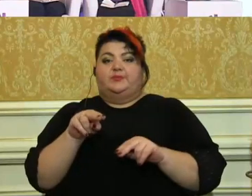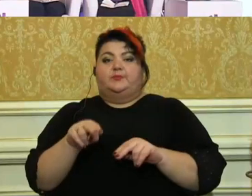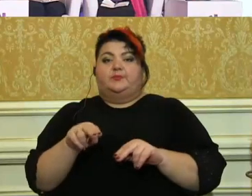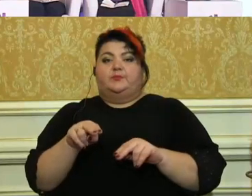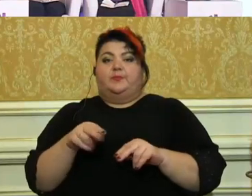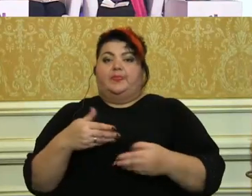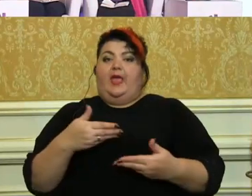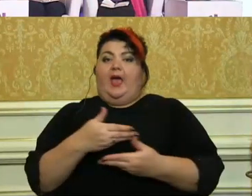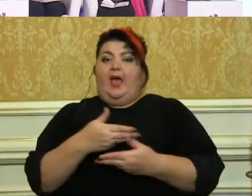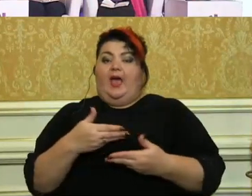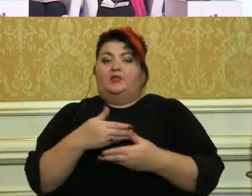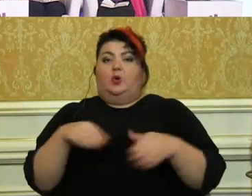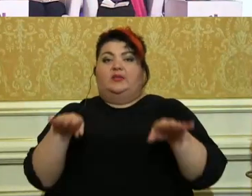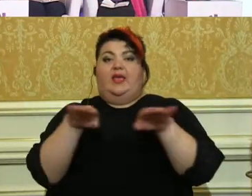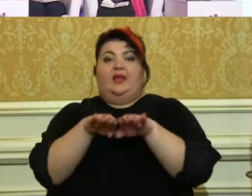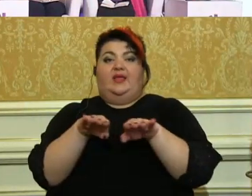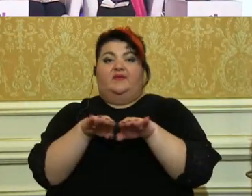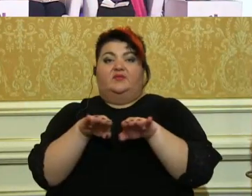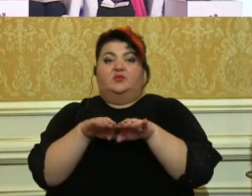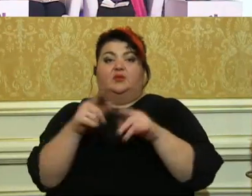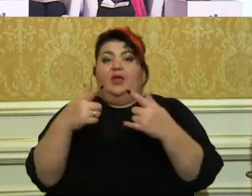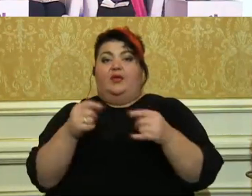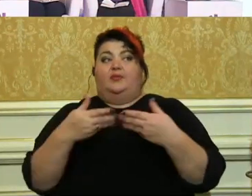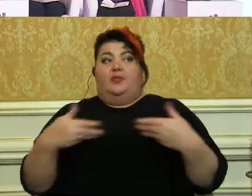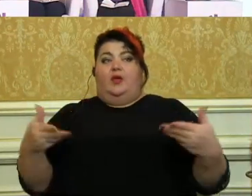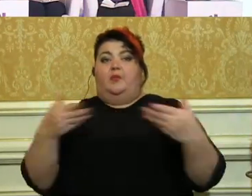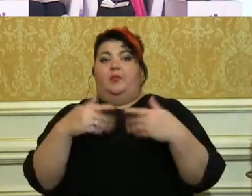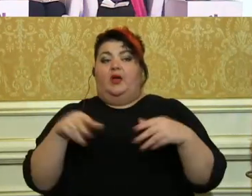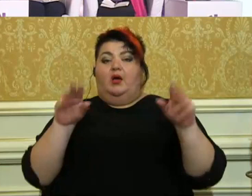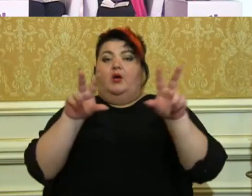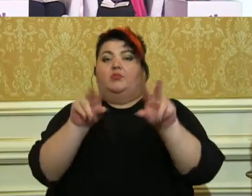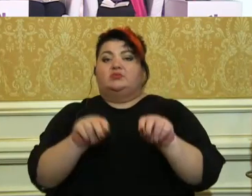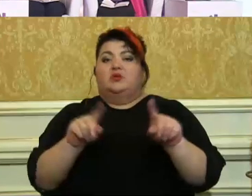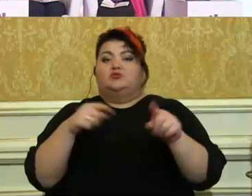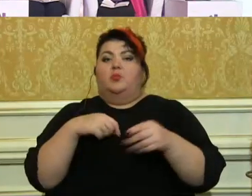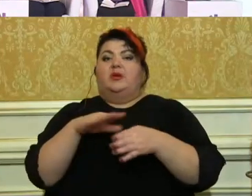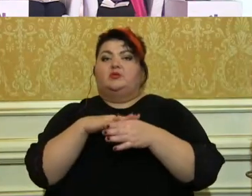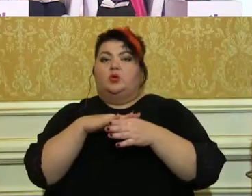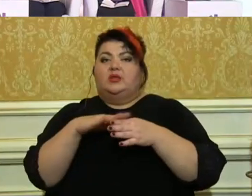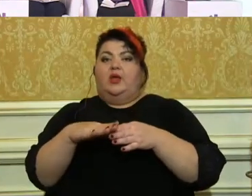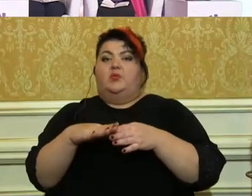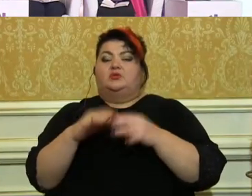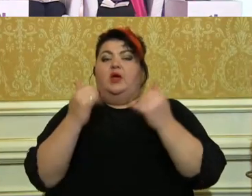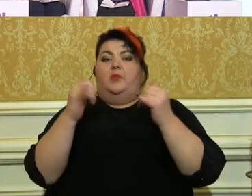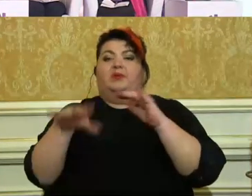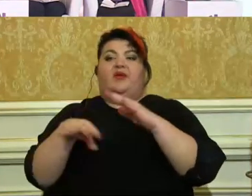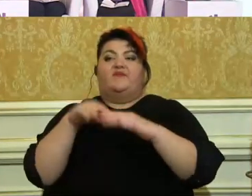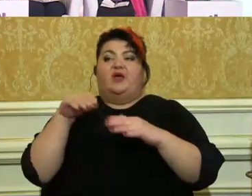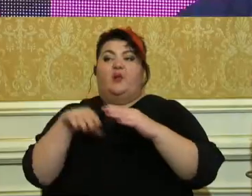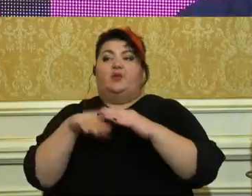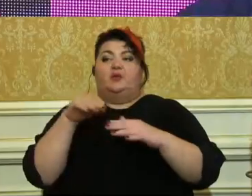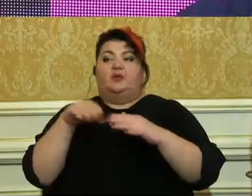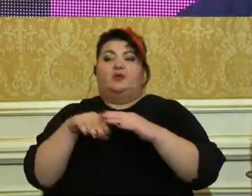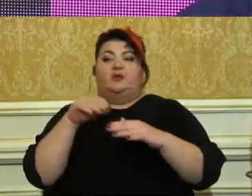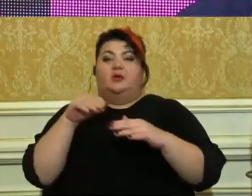we had the principles of gender equality, and we promised that we will follow the principles of